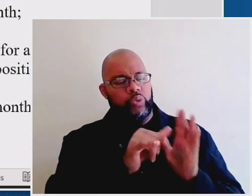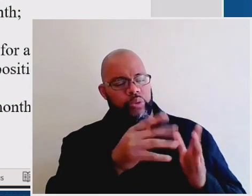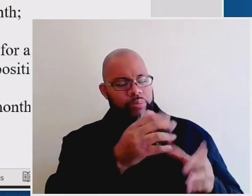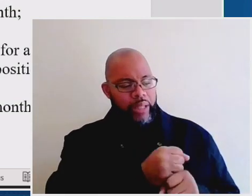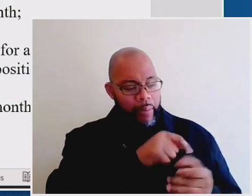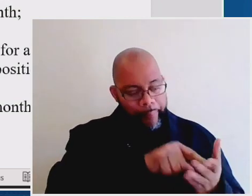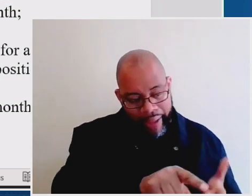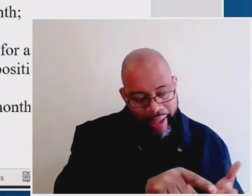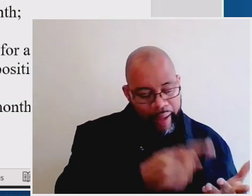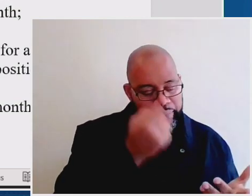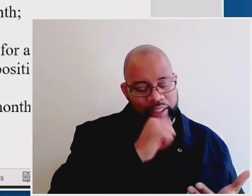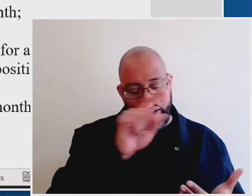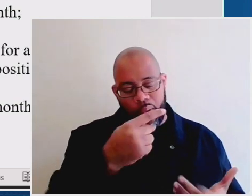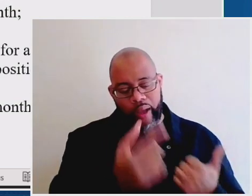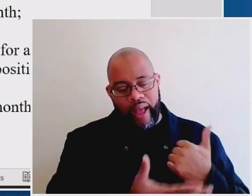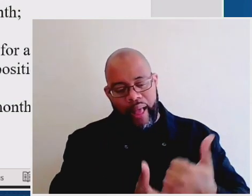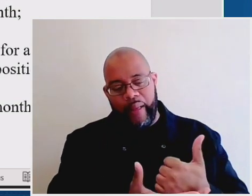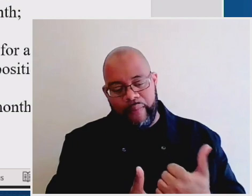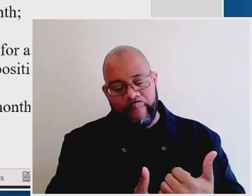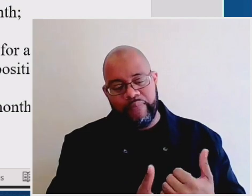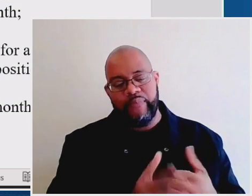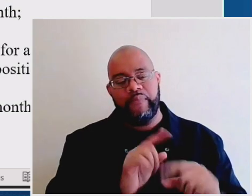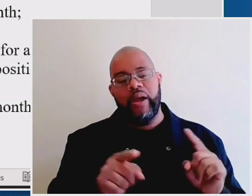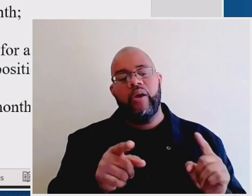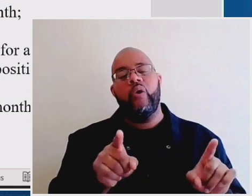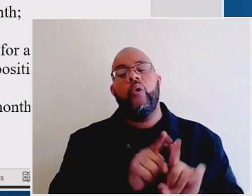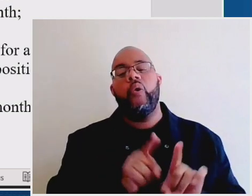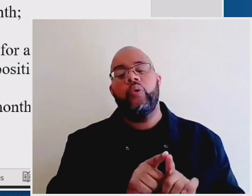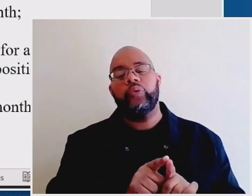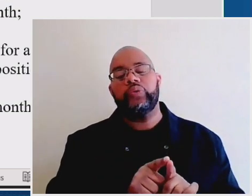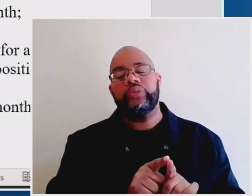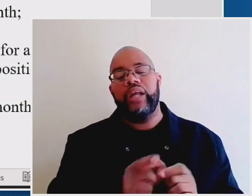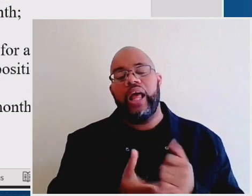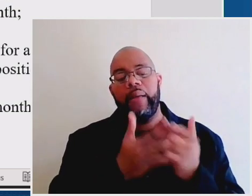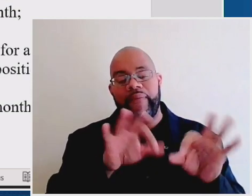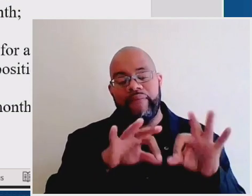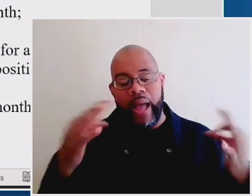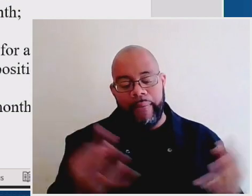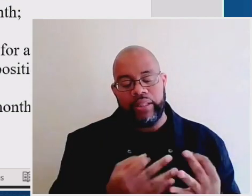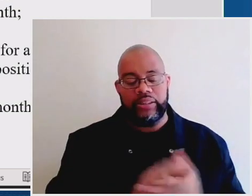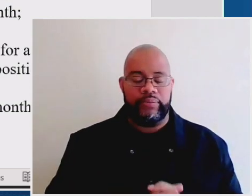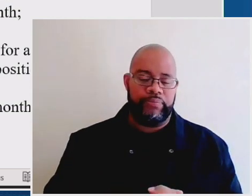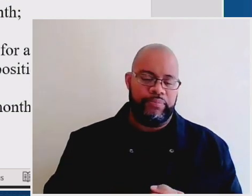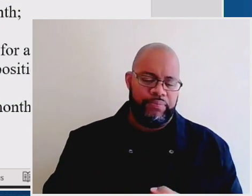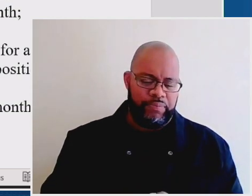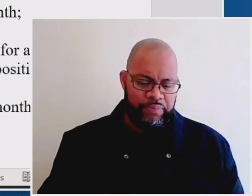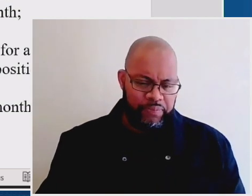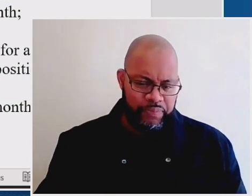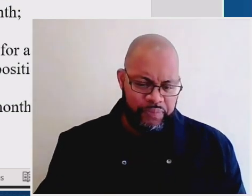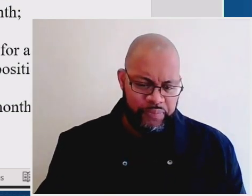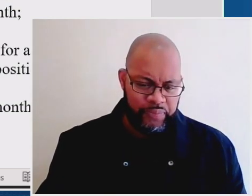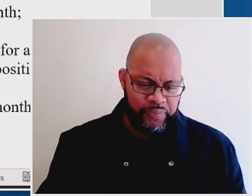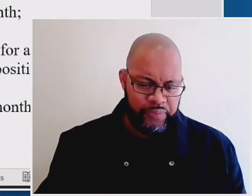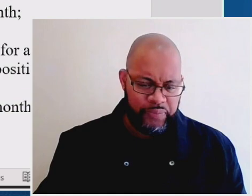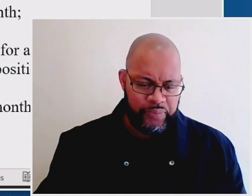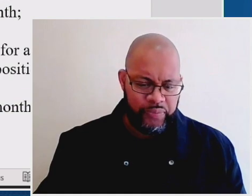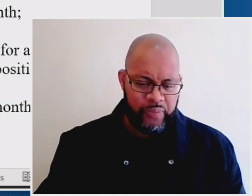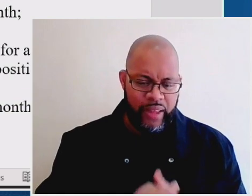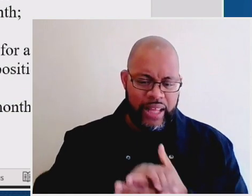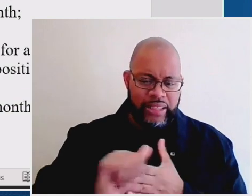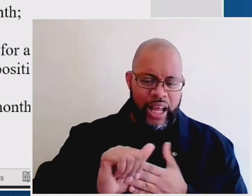not only to help themselves, but also, they help out their families. So those dollar amounts are what